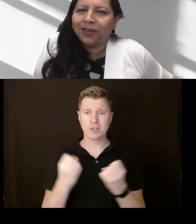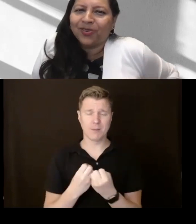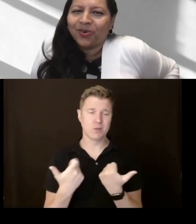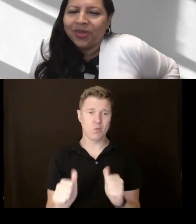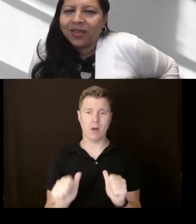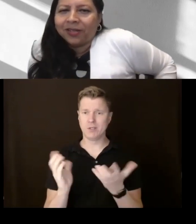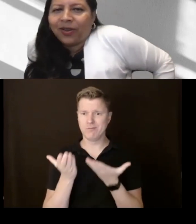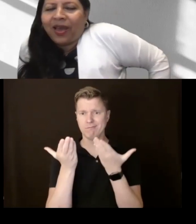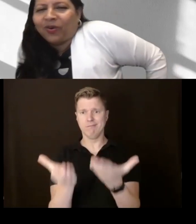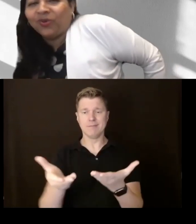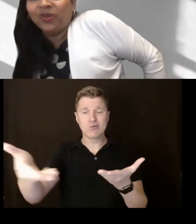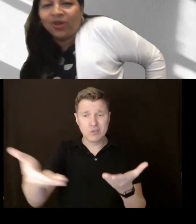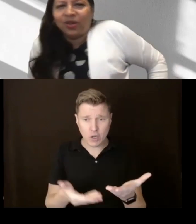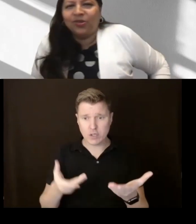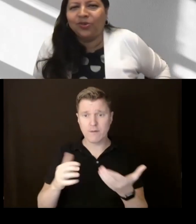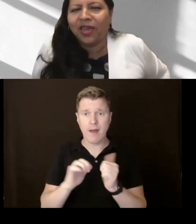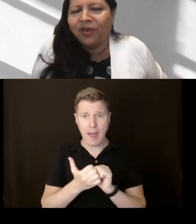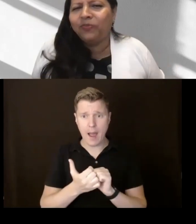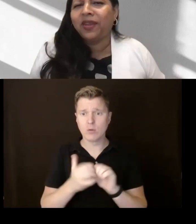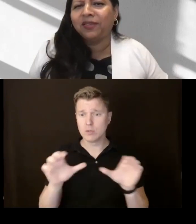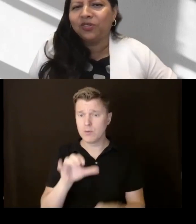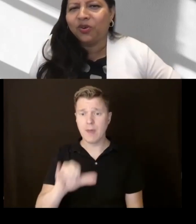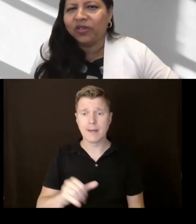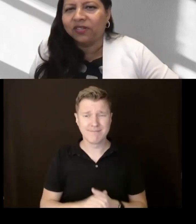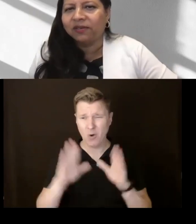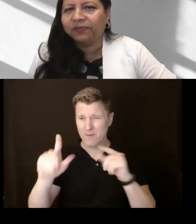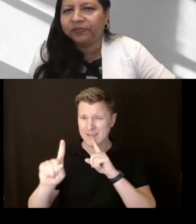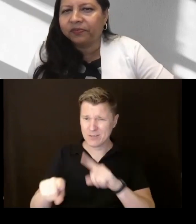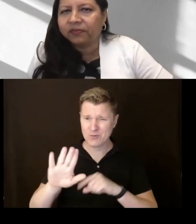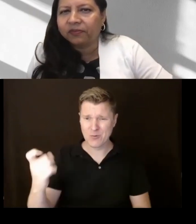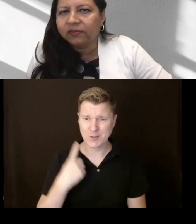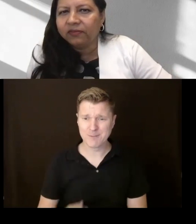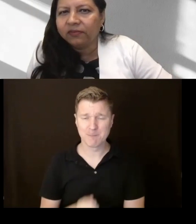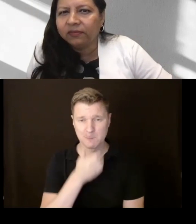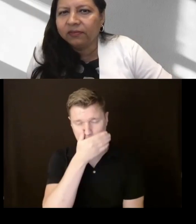an intro into how to do that. I hope that answered your question.